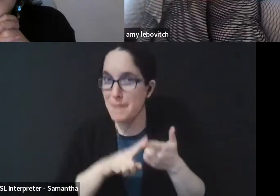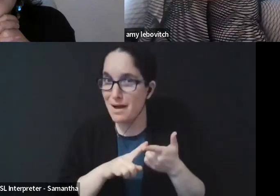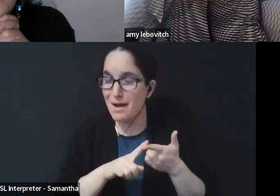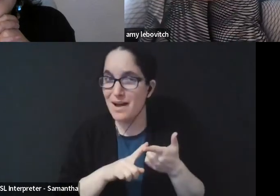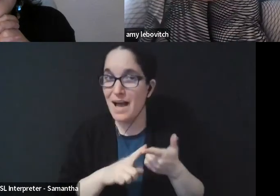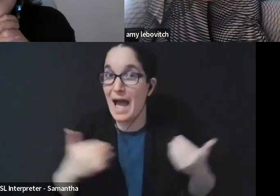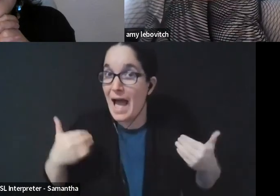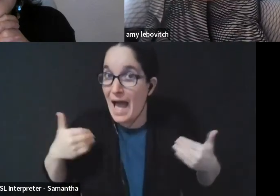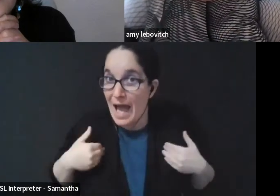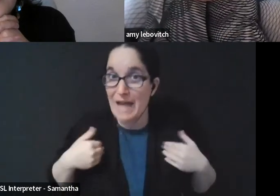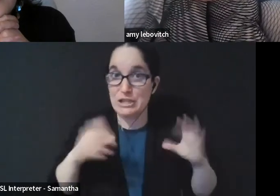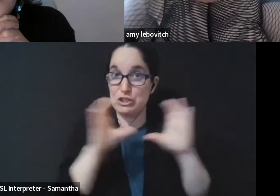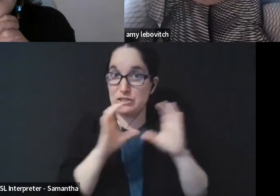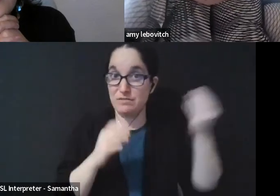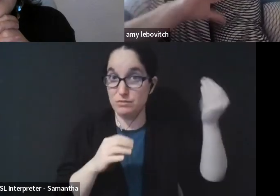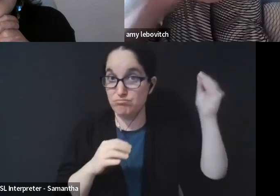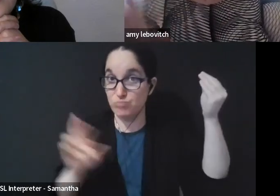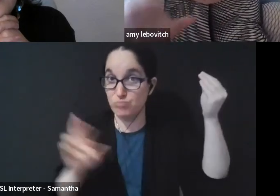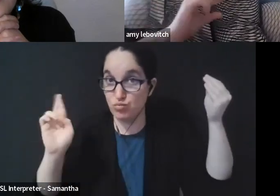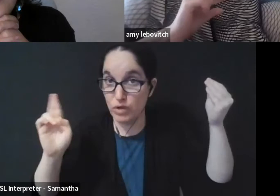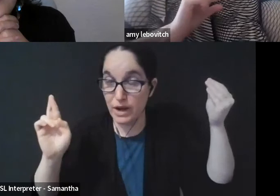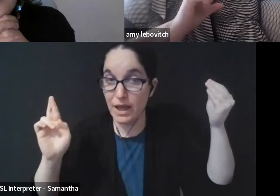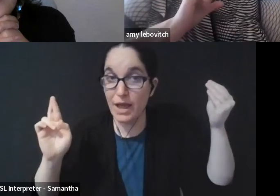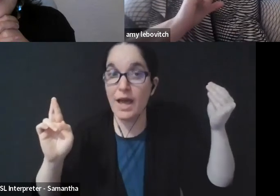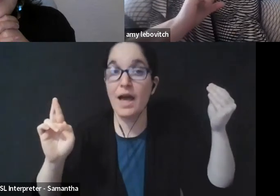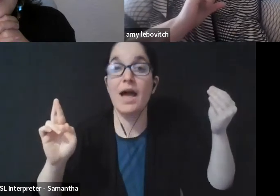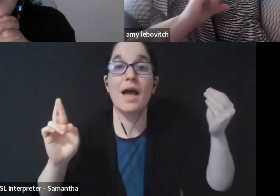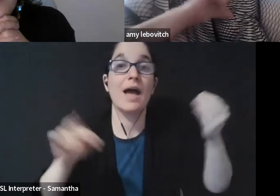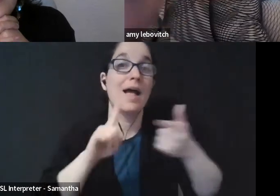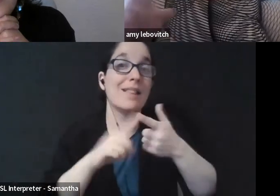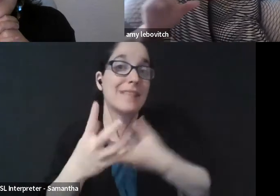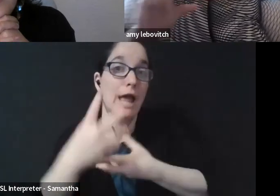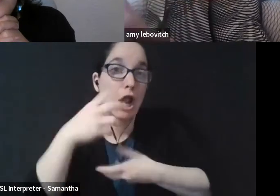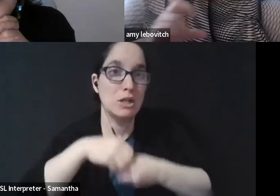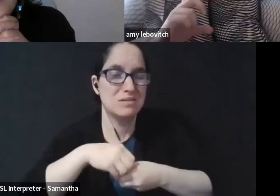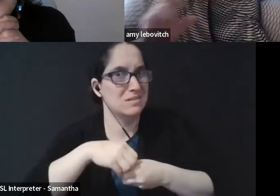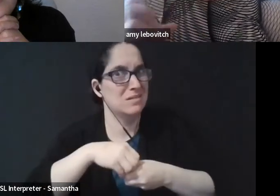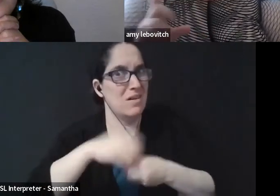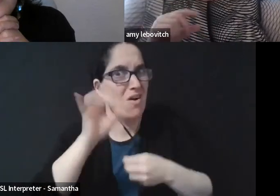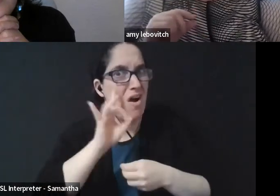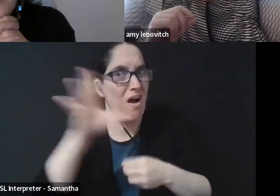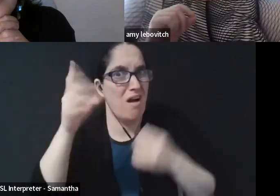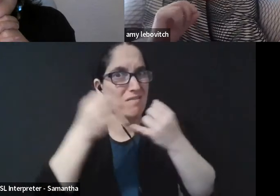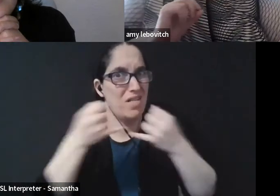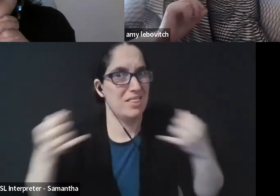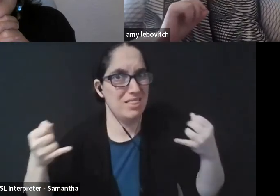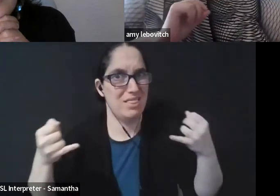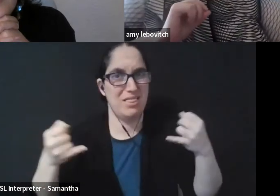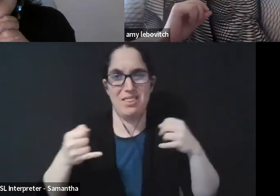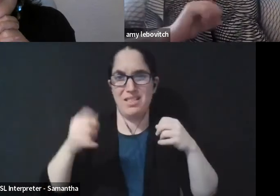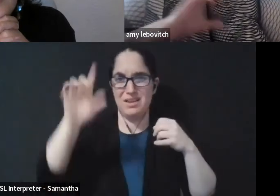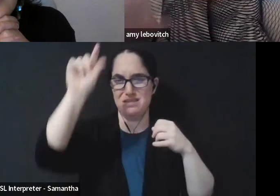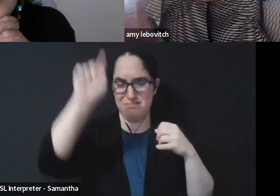once we had our ethics certificate set up, they wanted us to include this horrible line in the bottom that said